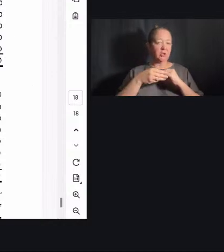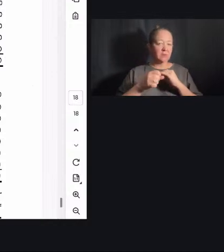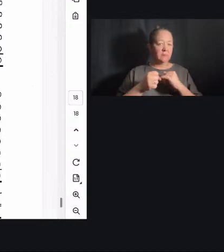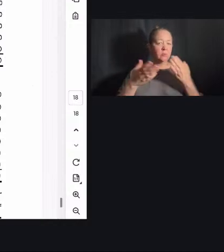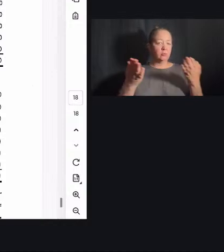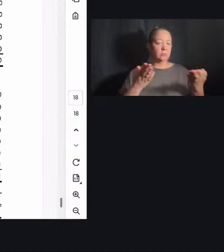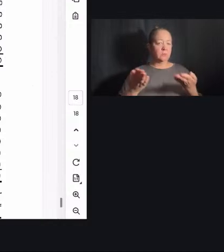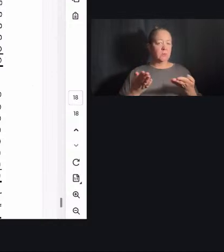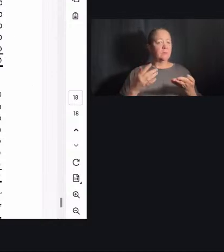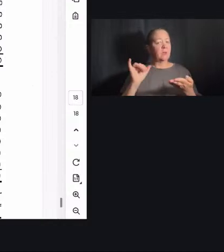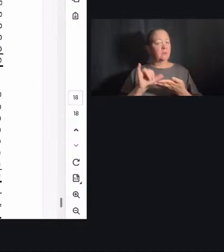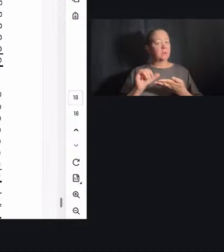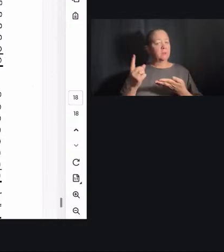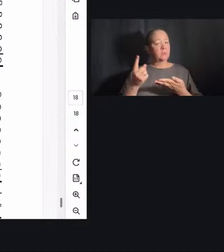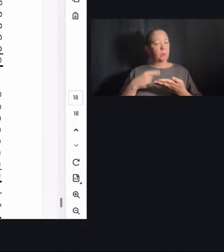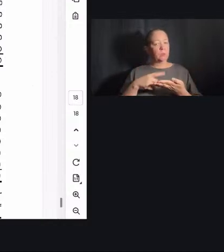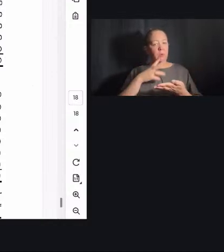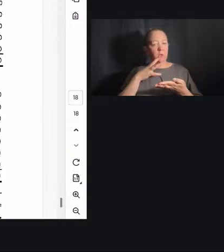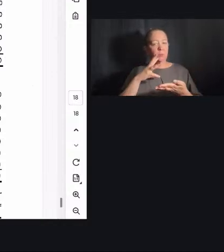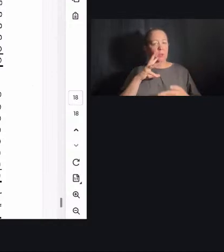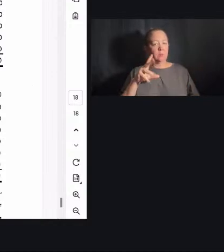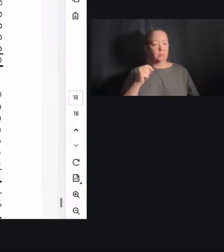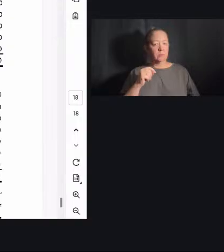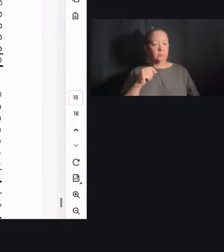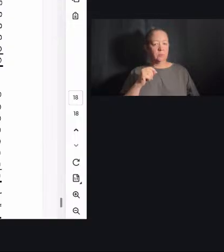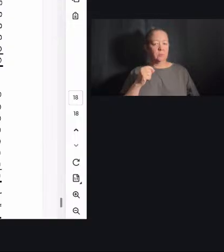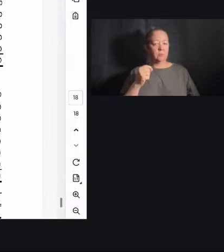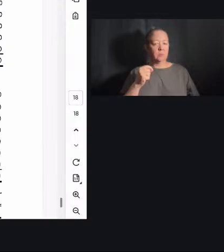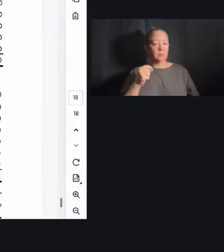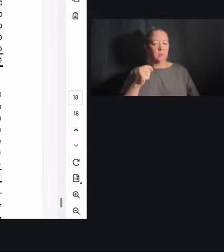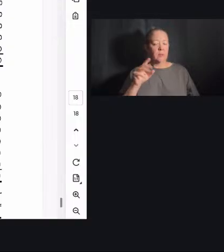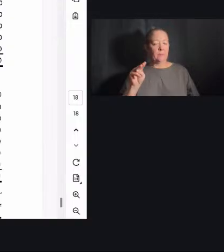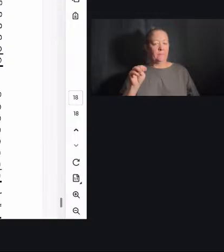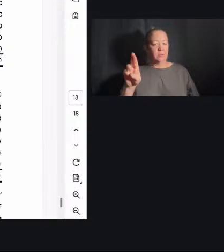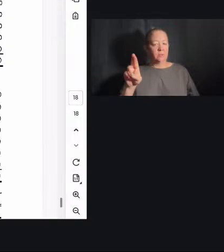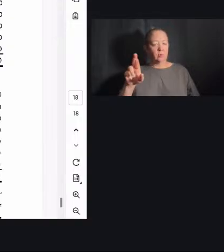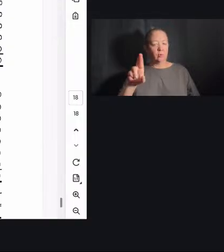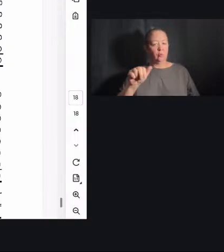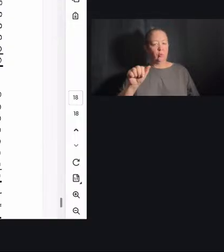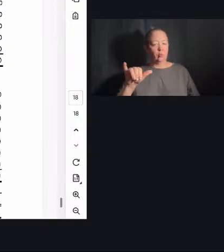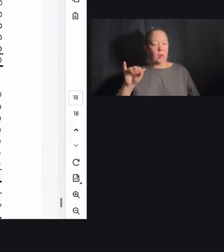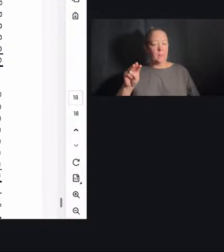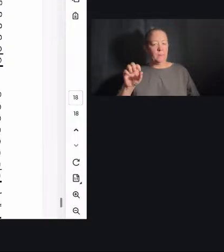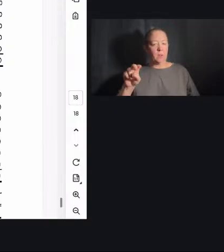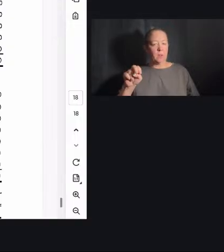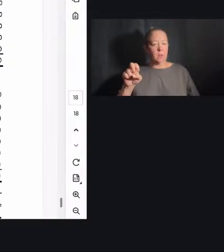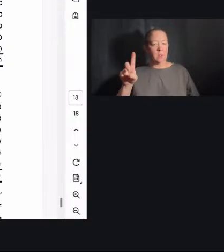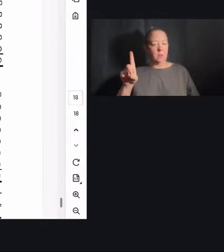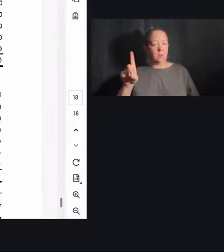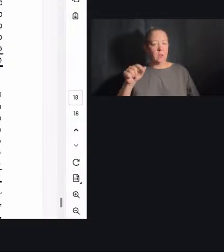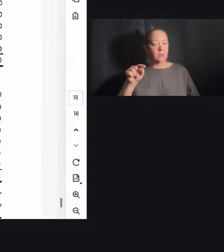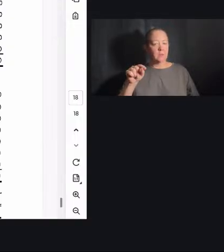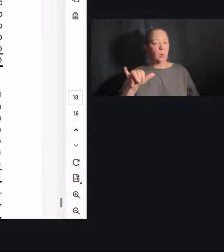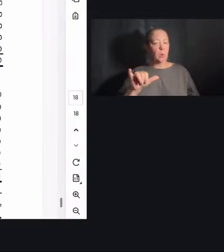talked about, Mr. Raymond, in the past of wanting to do. And I think it was great that,